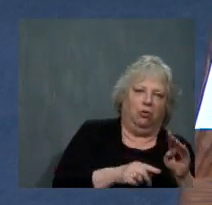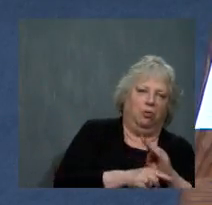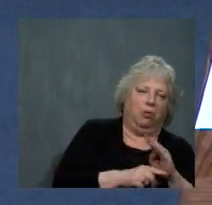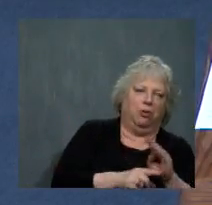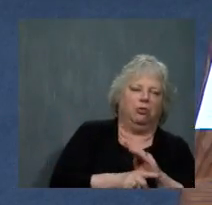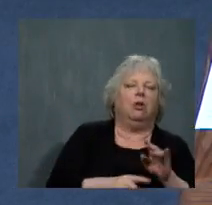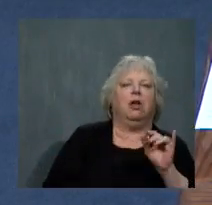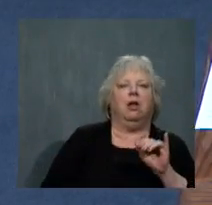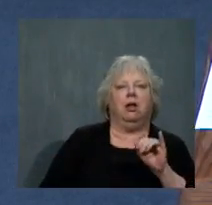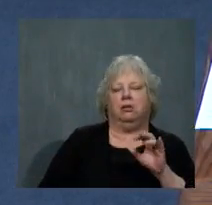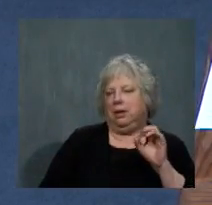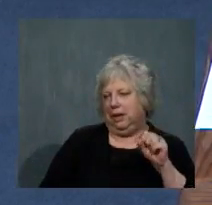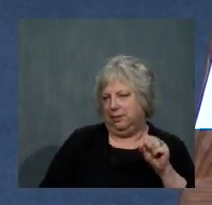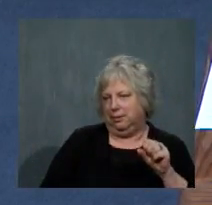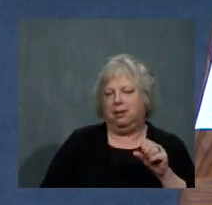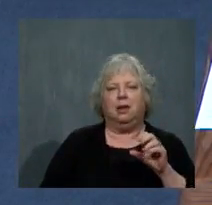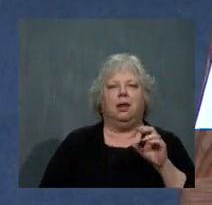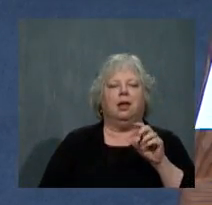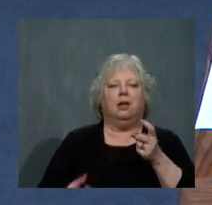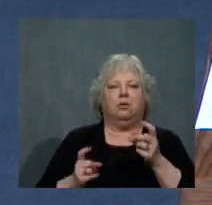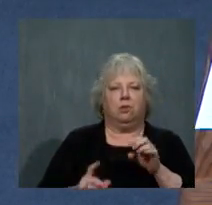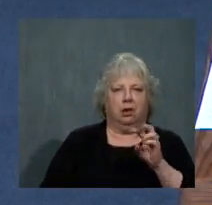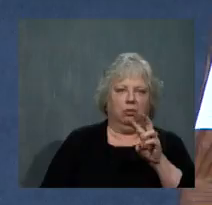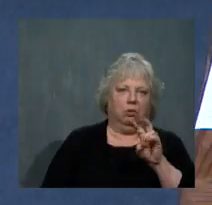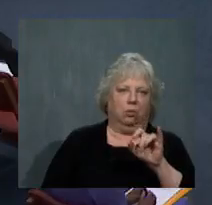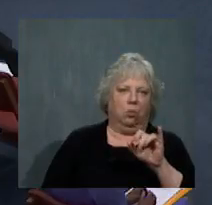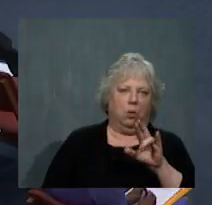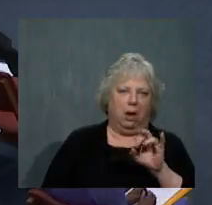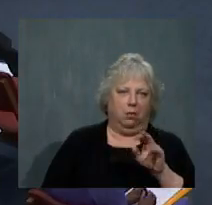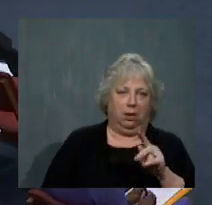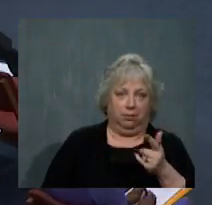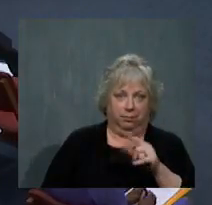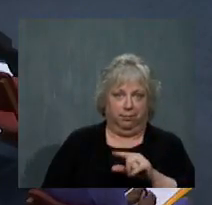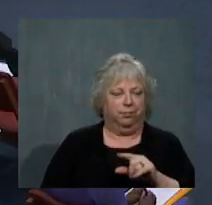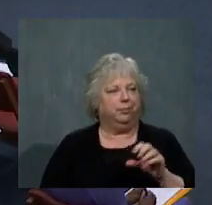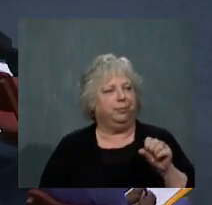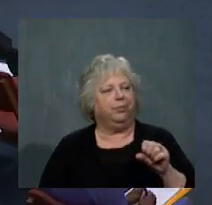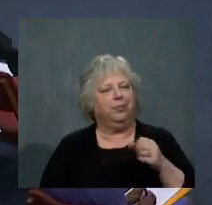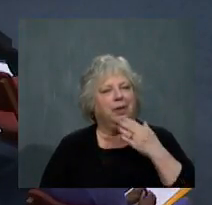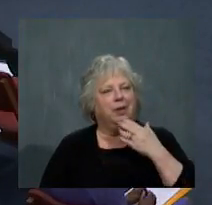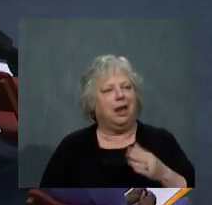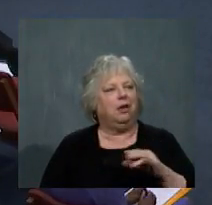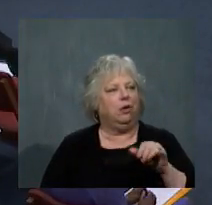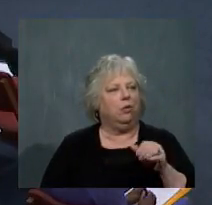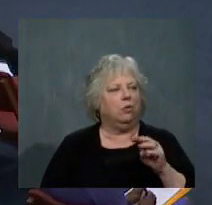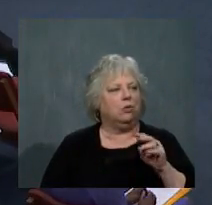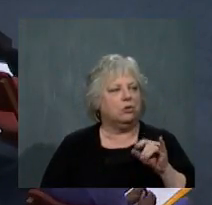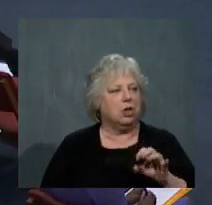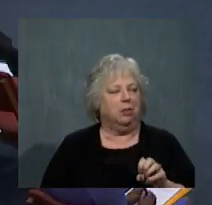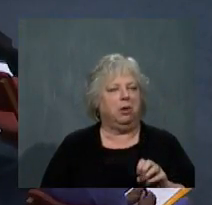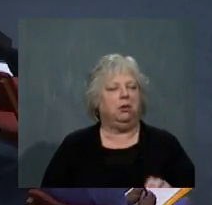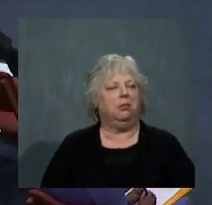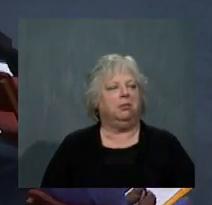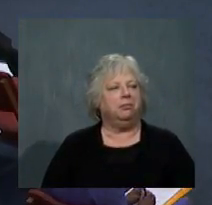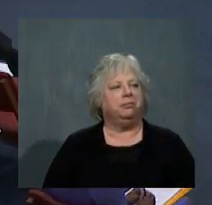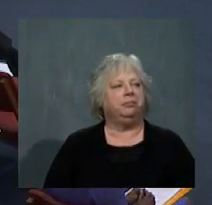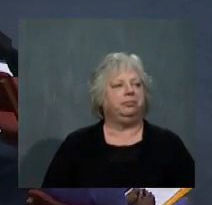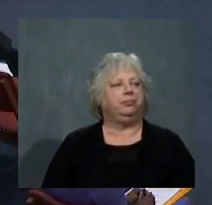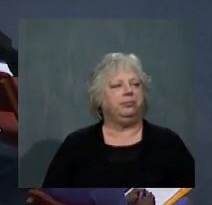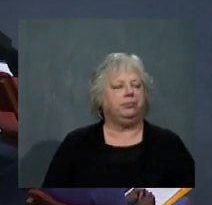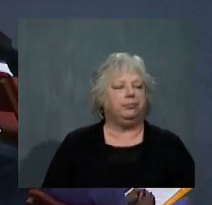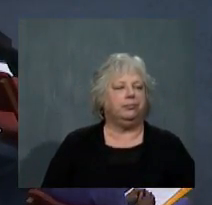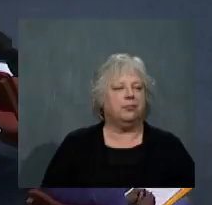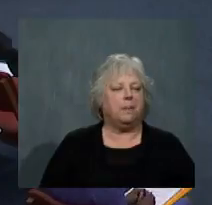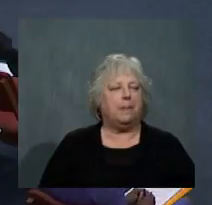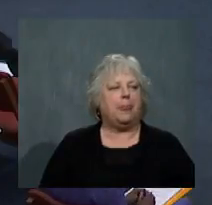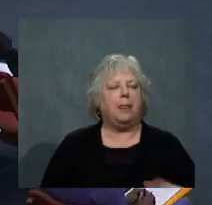Okay. Director Wyrick, you have a question? Yes, I do. Thank you, Jamie, for coming to talk to us